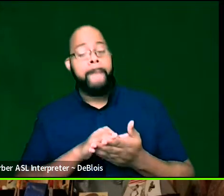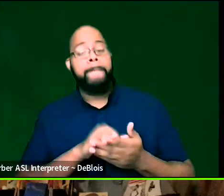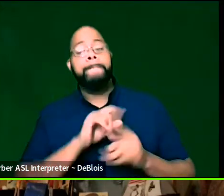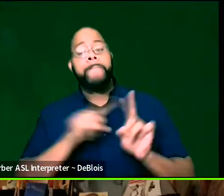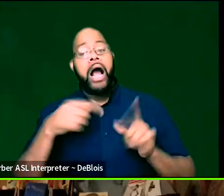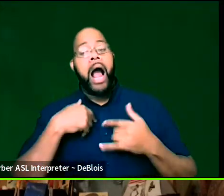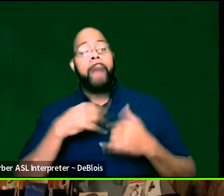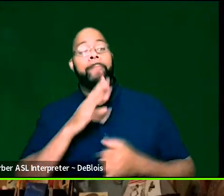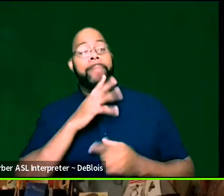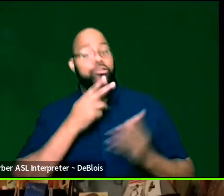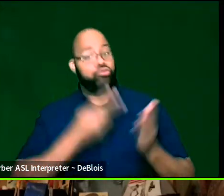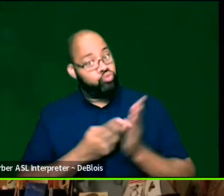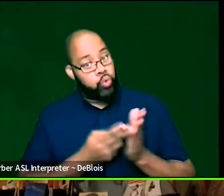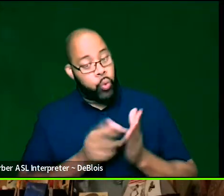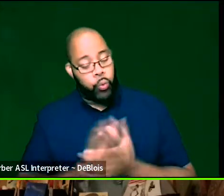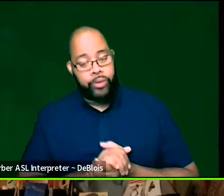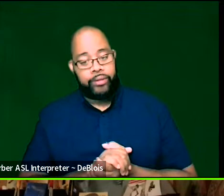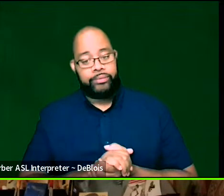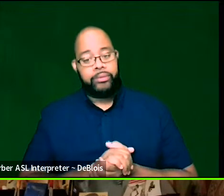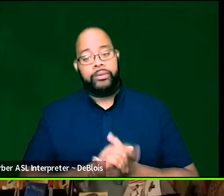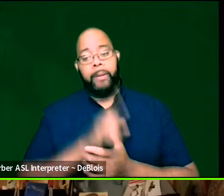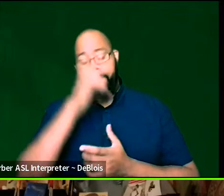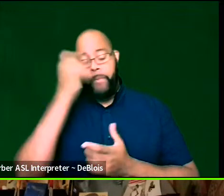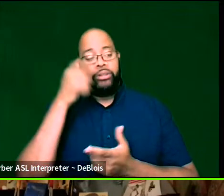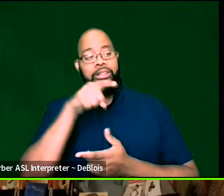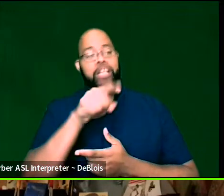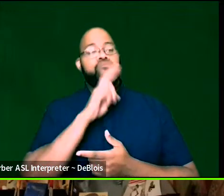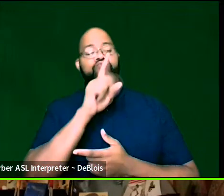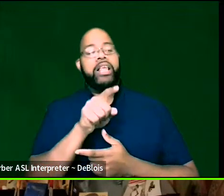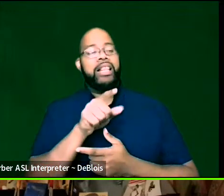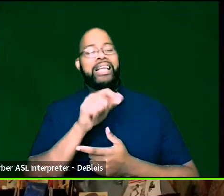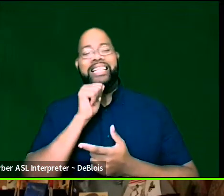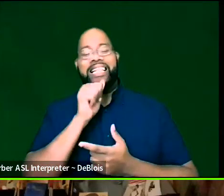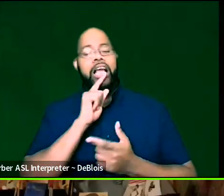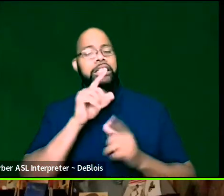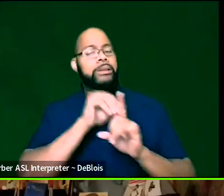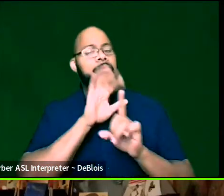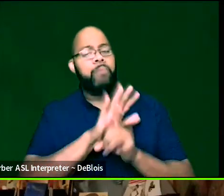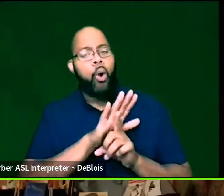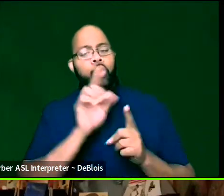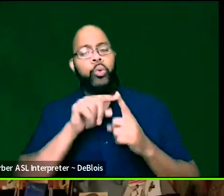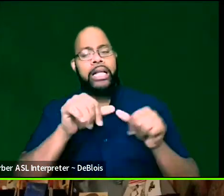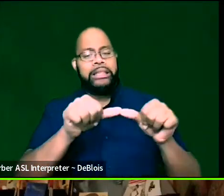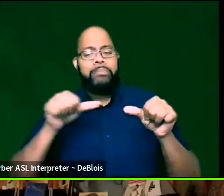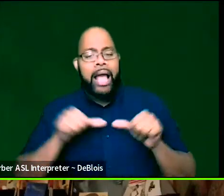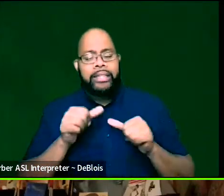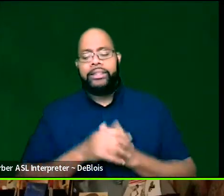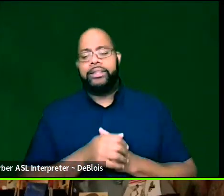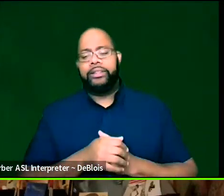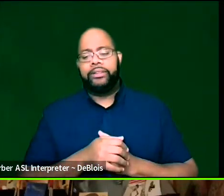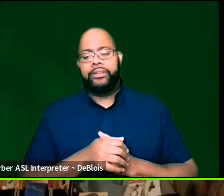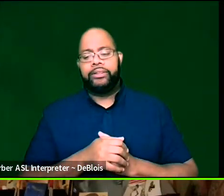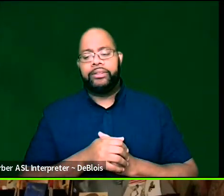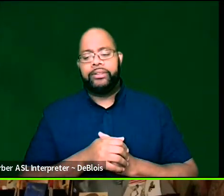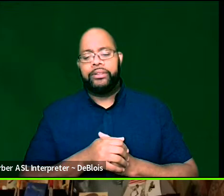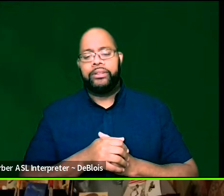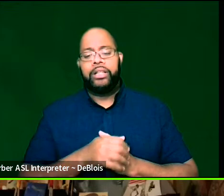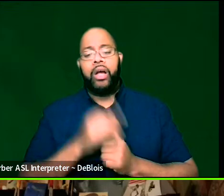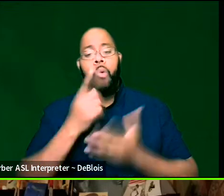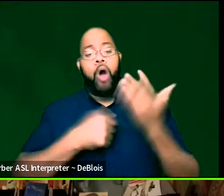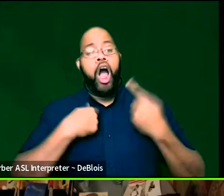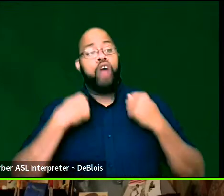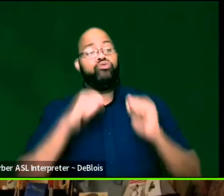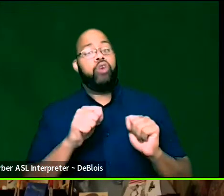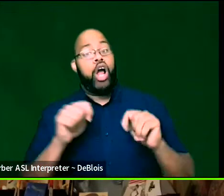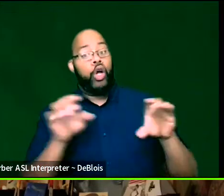I'm speaking the truth because they really haven't been exposed to these spaces. And what I try